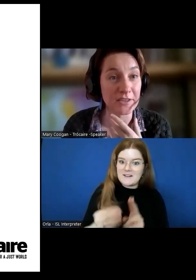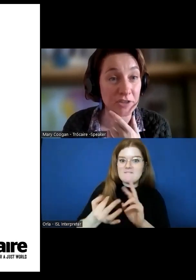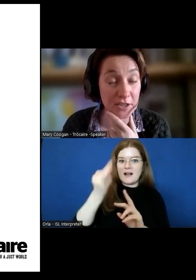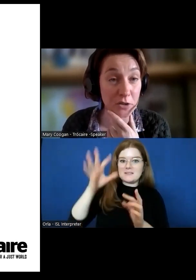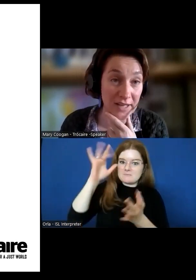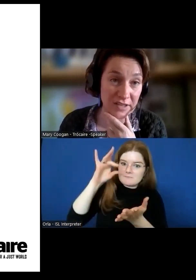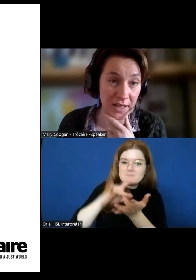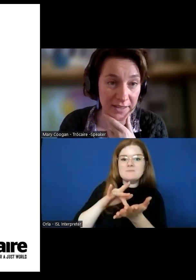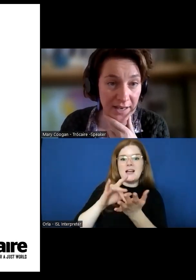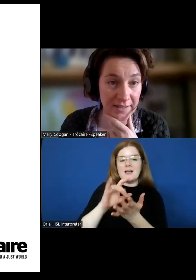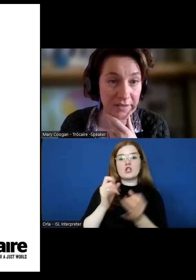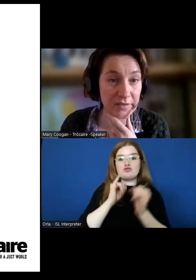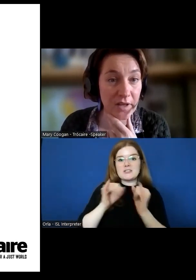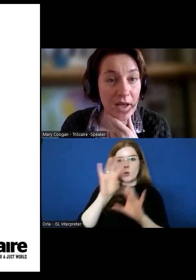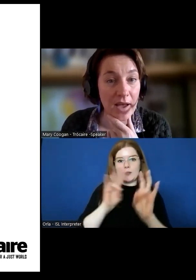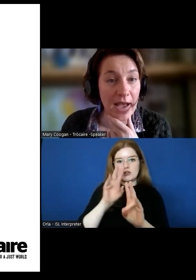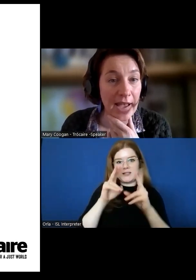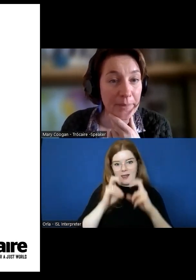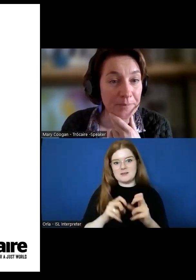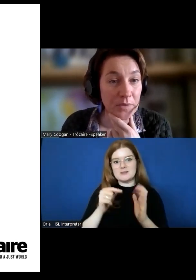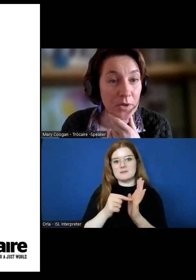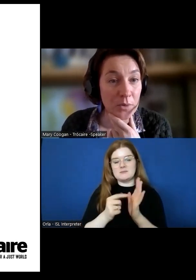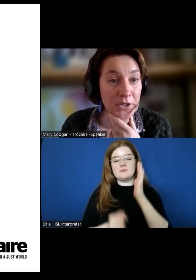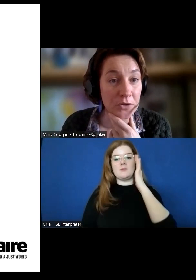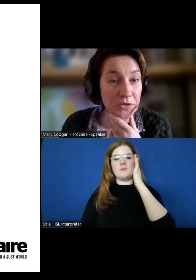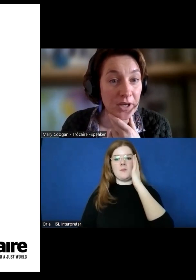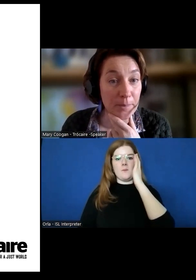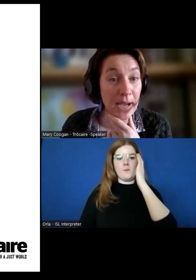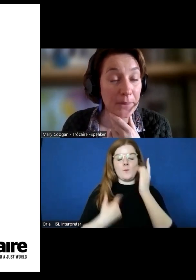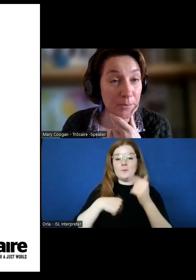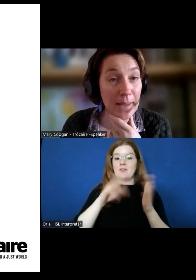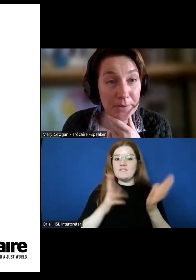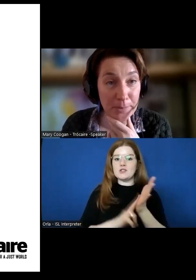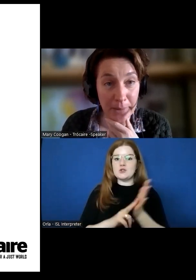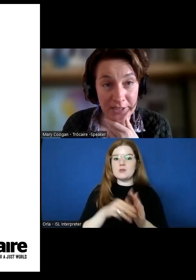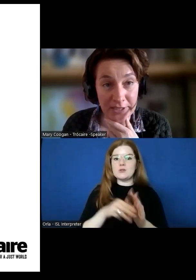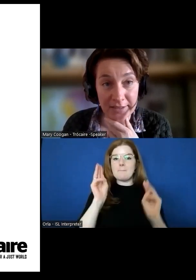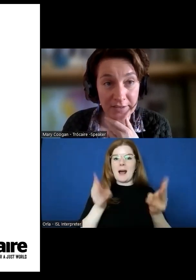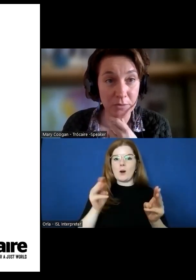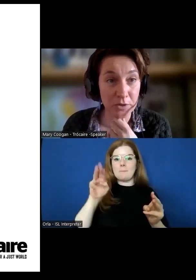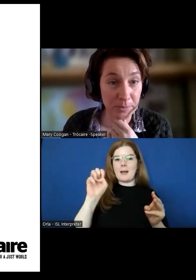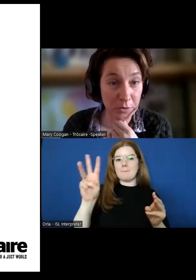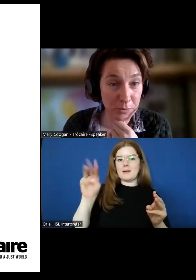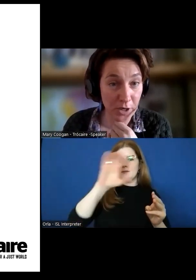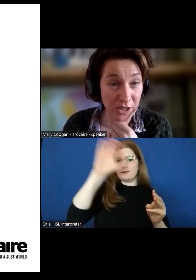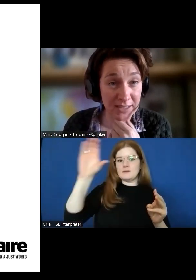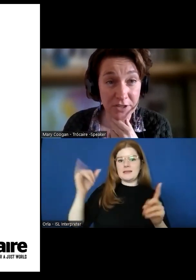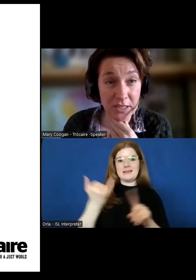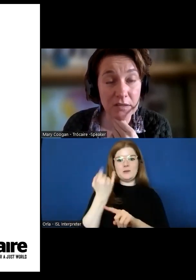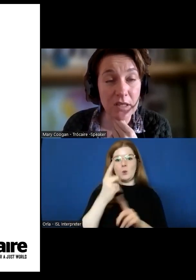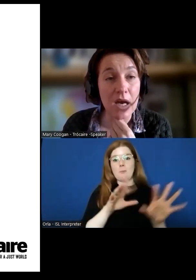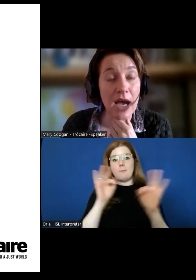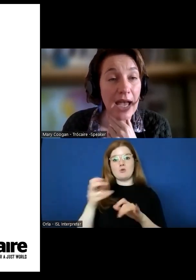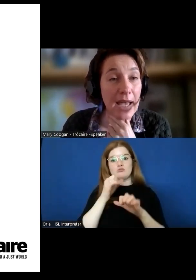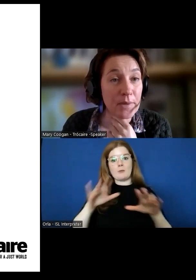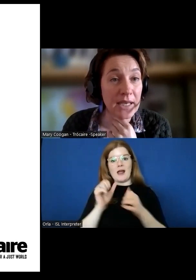that critical questioning and analysis. We used a power map and a power analysis in one of our post-primary